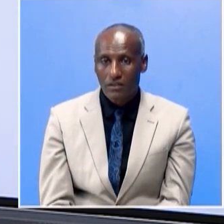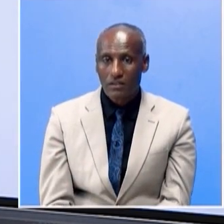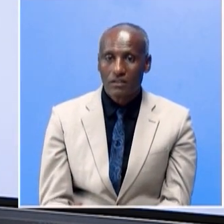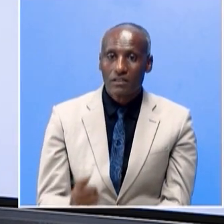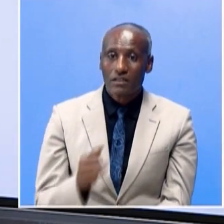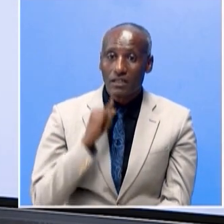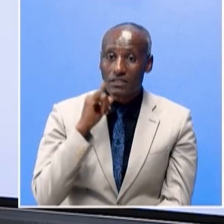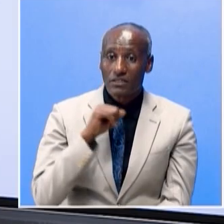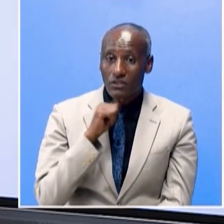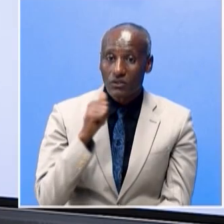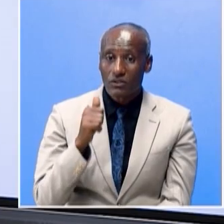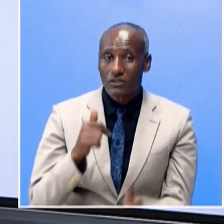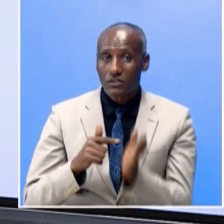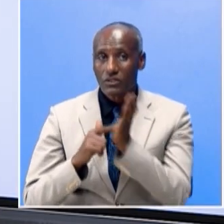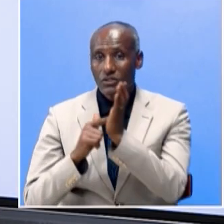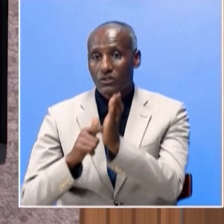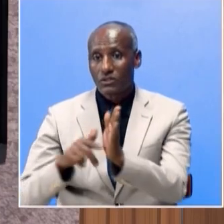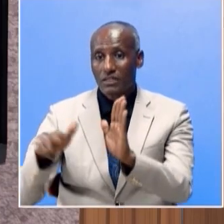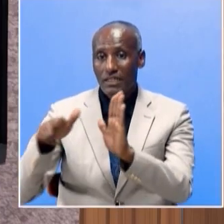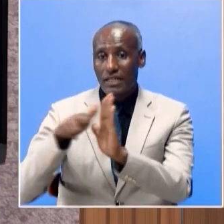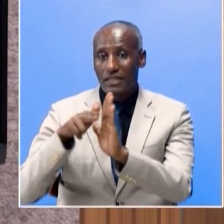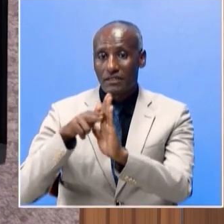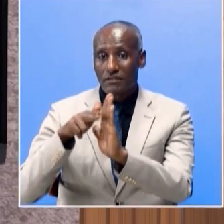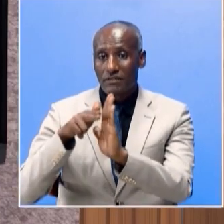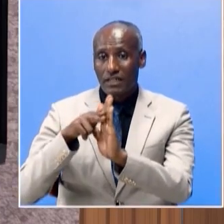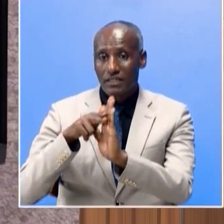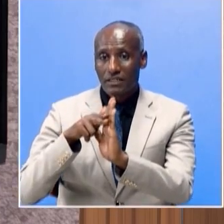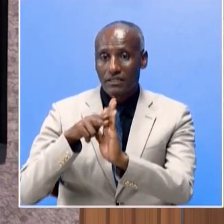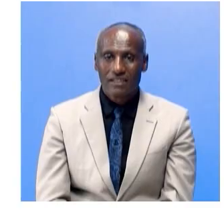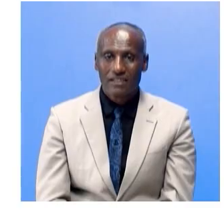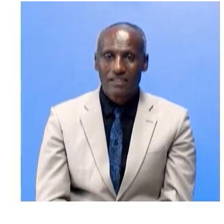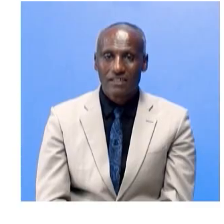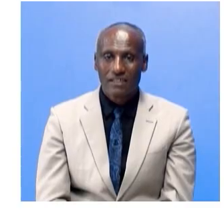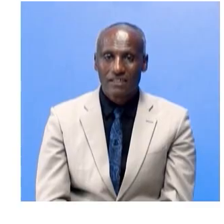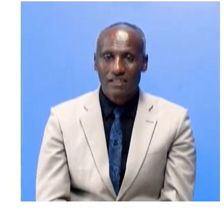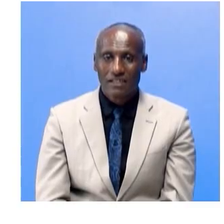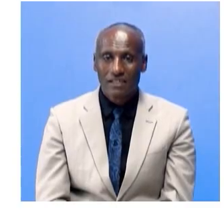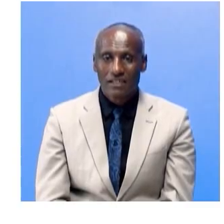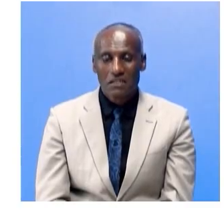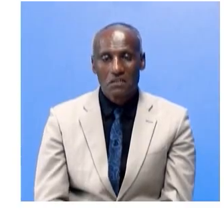shows negative marker. Is it clear? Bravo.